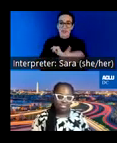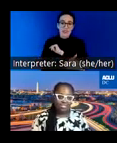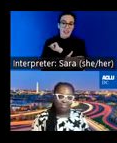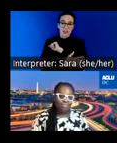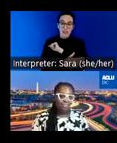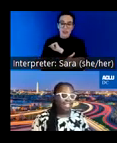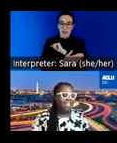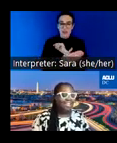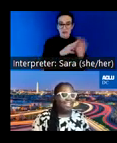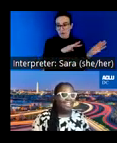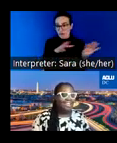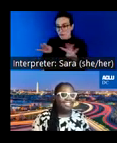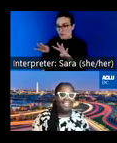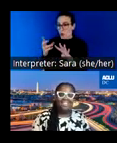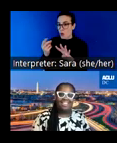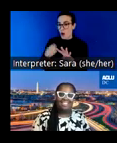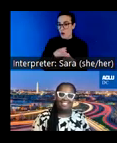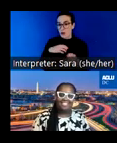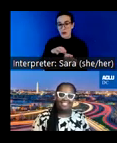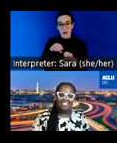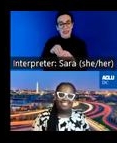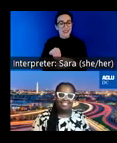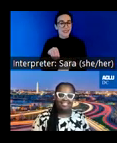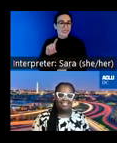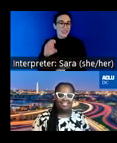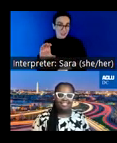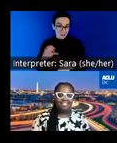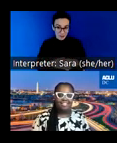the district. Next slide.